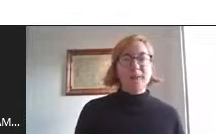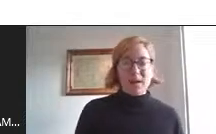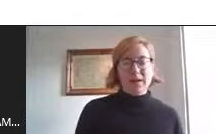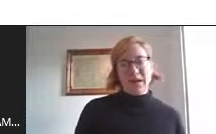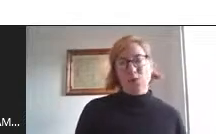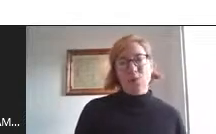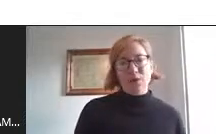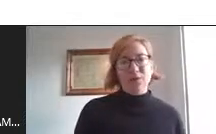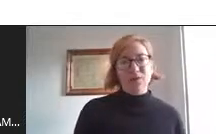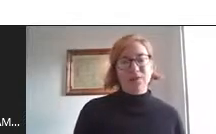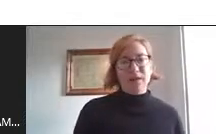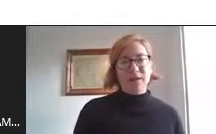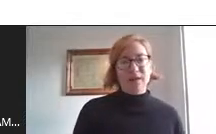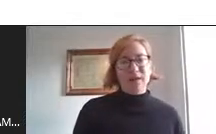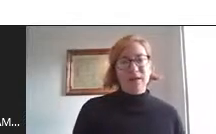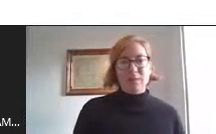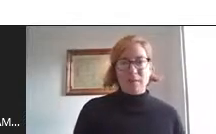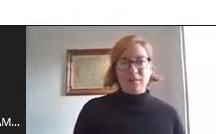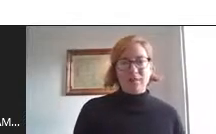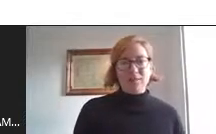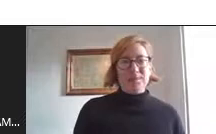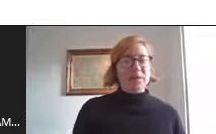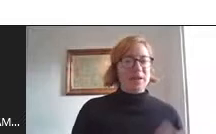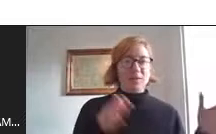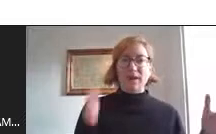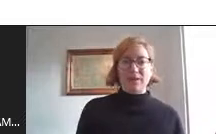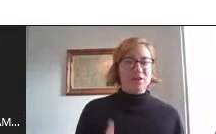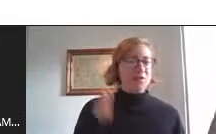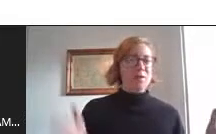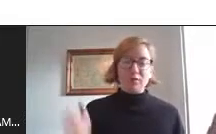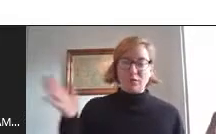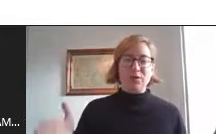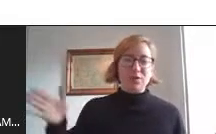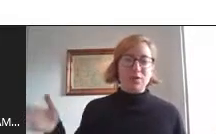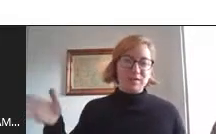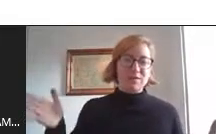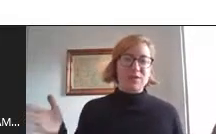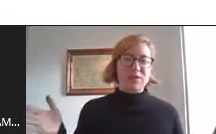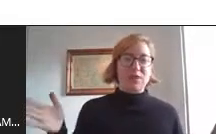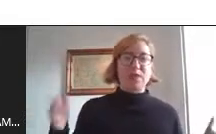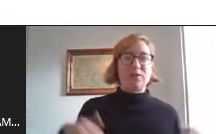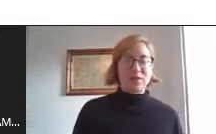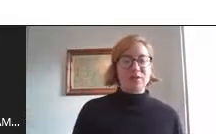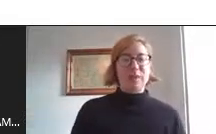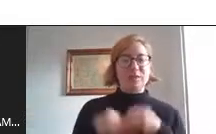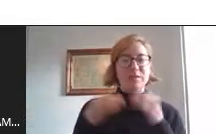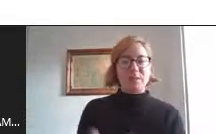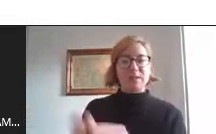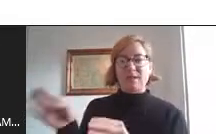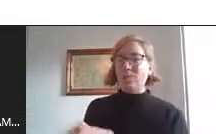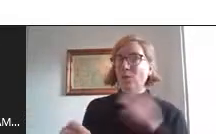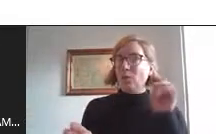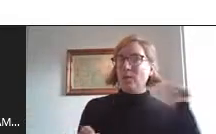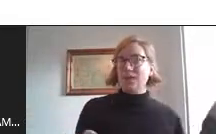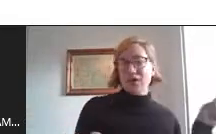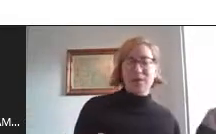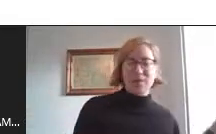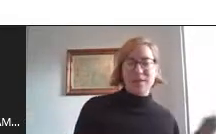my marking while you're doing the puzzle? And you do that for a few weeks until the child then feels happy to